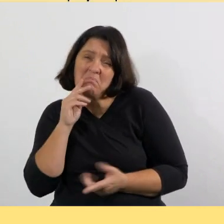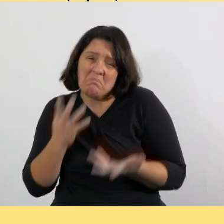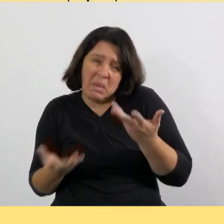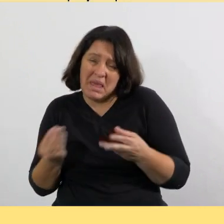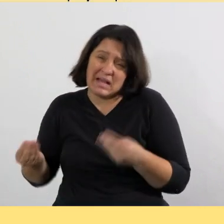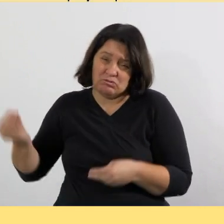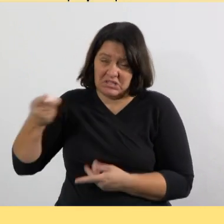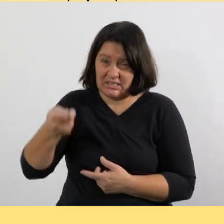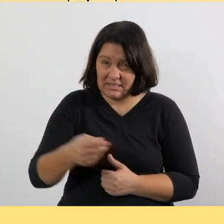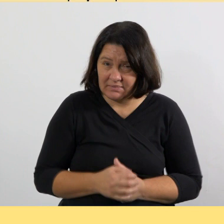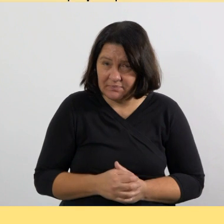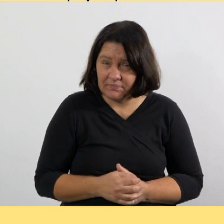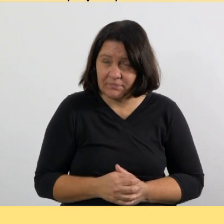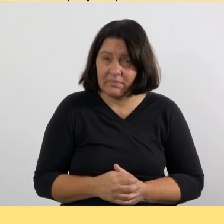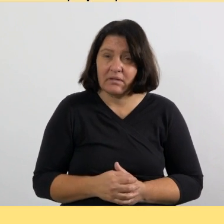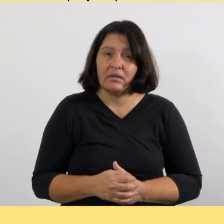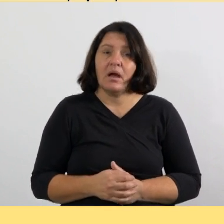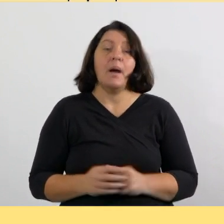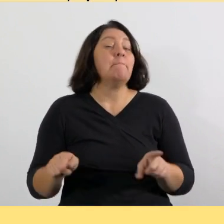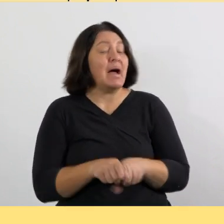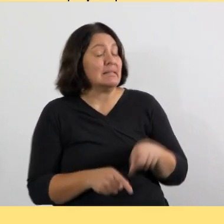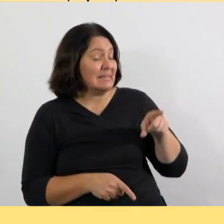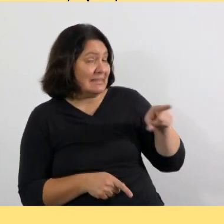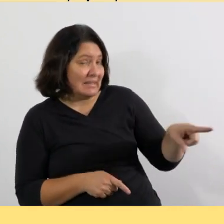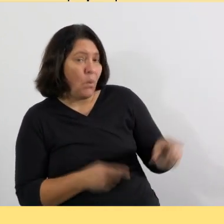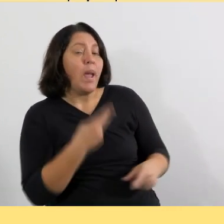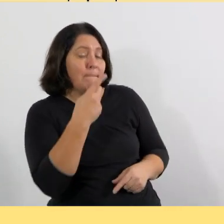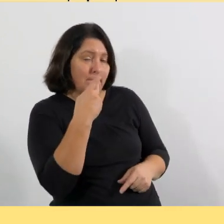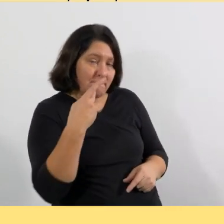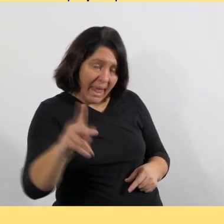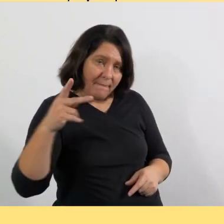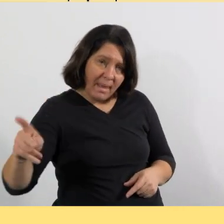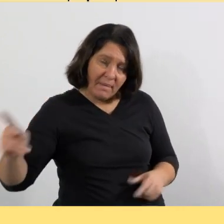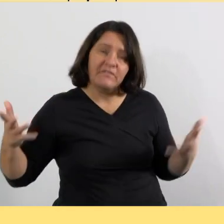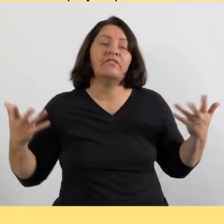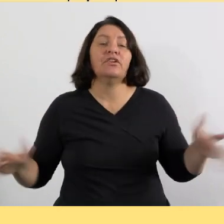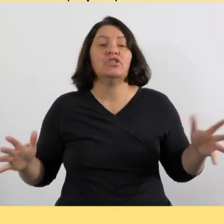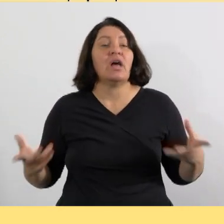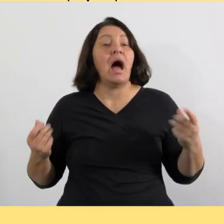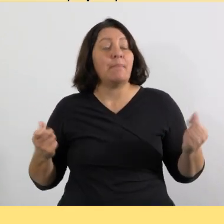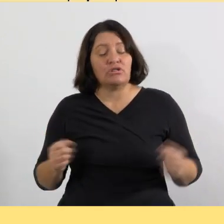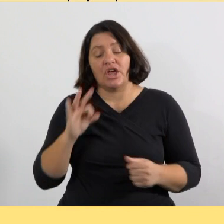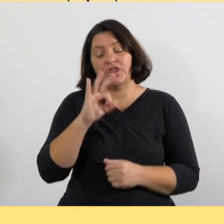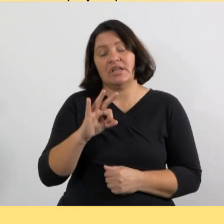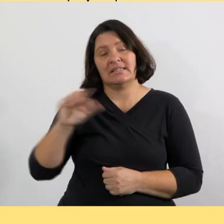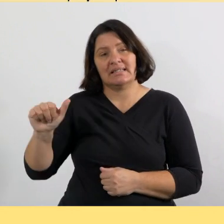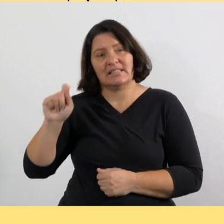interest, 3,900. However, we have made payments to our creditors, and the amount